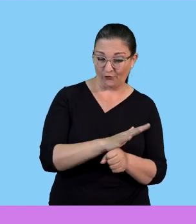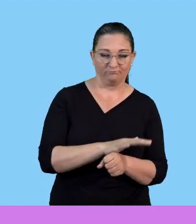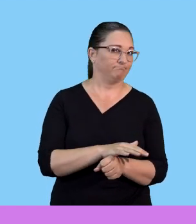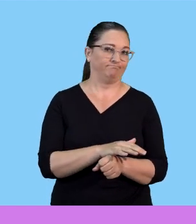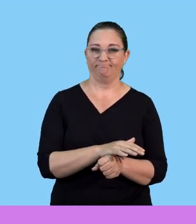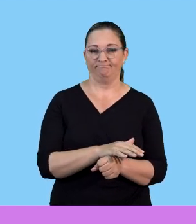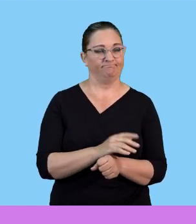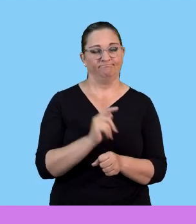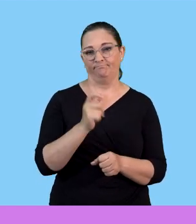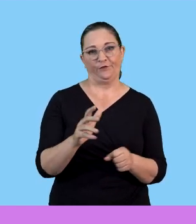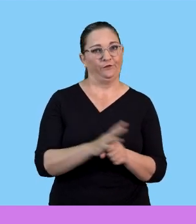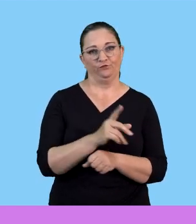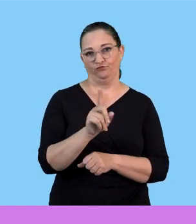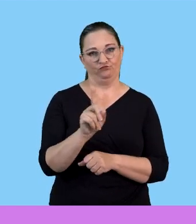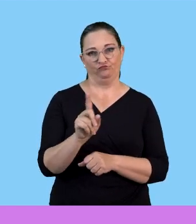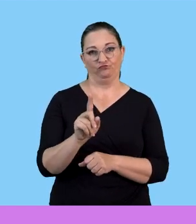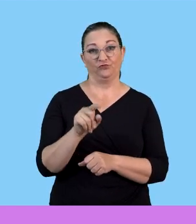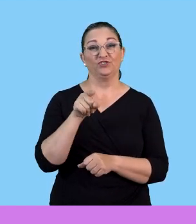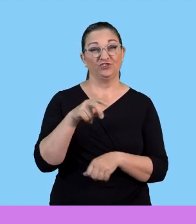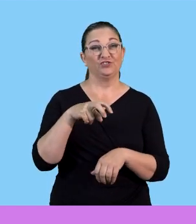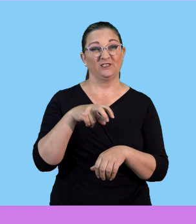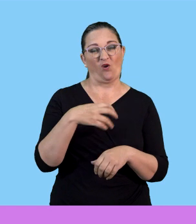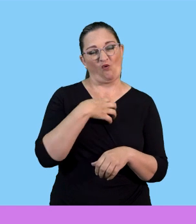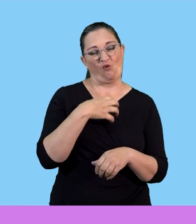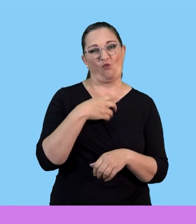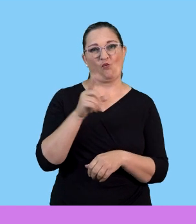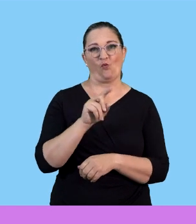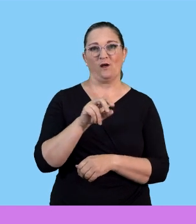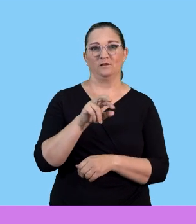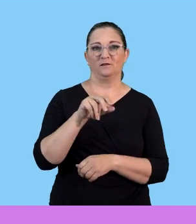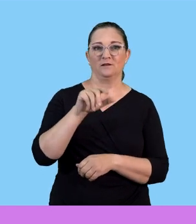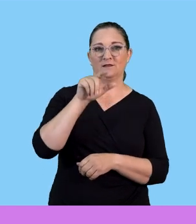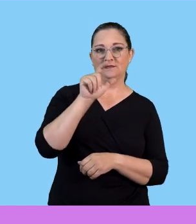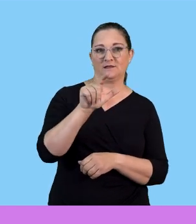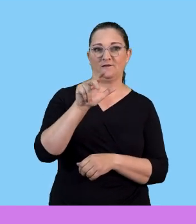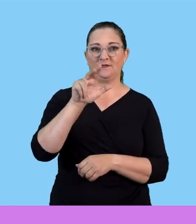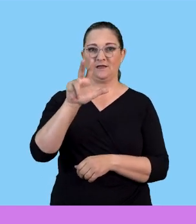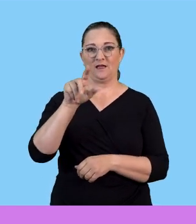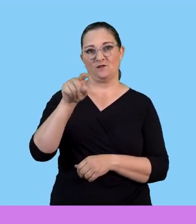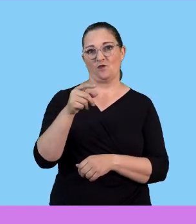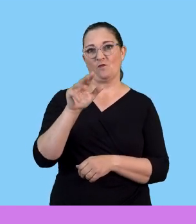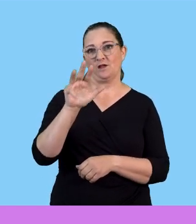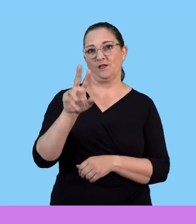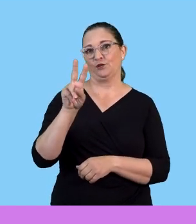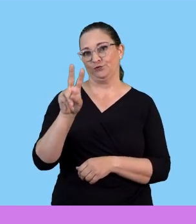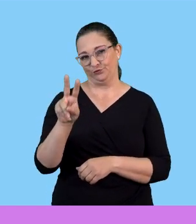did she settle it in full? No, she didn't. She short paid by